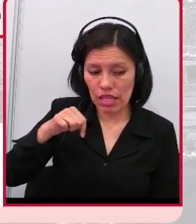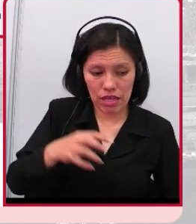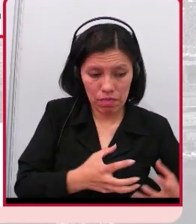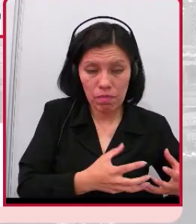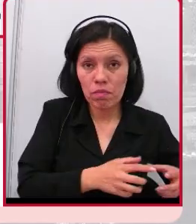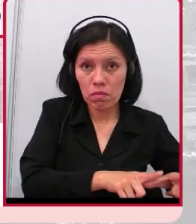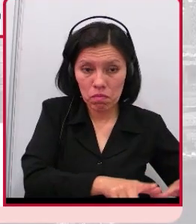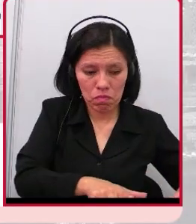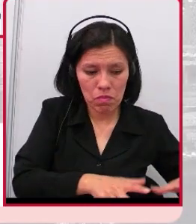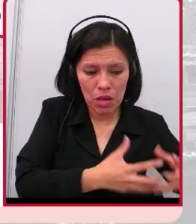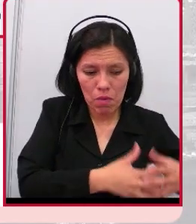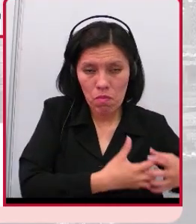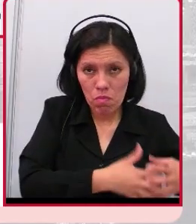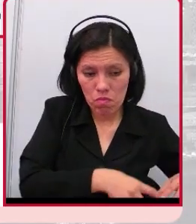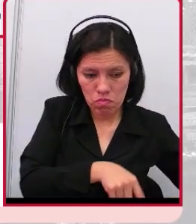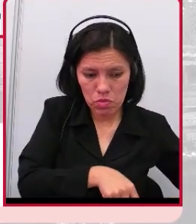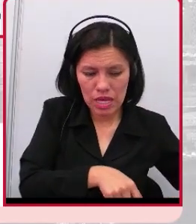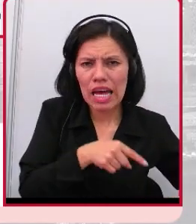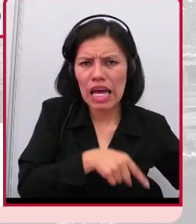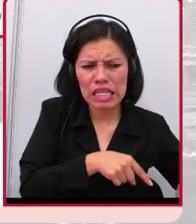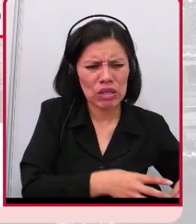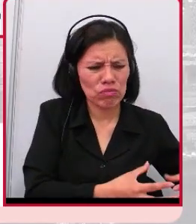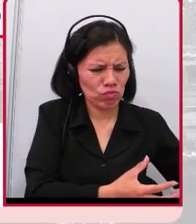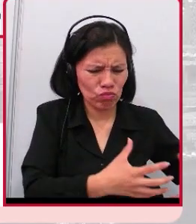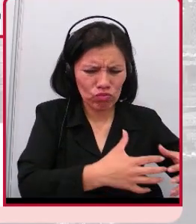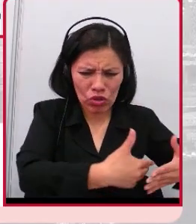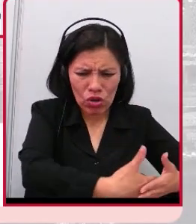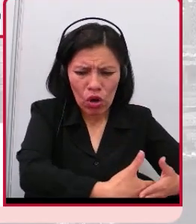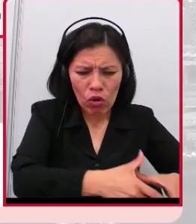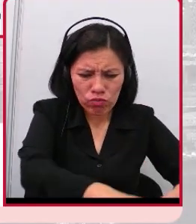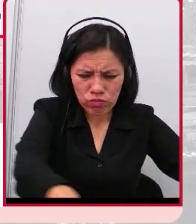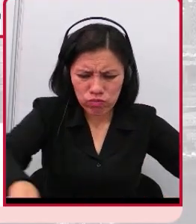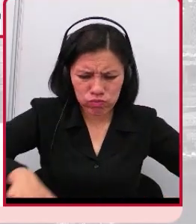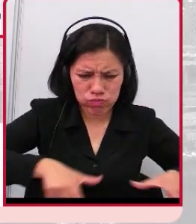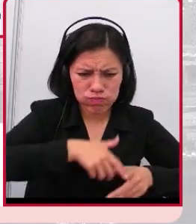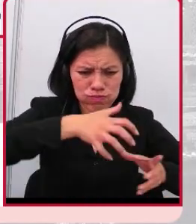Antamina, it is quite a variable